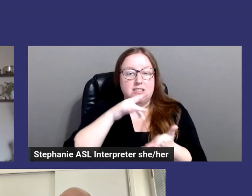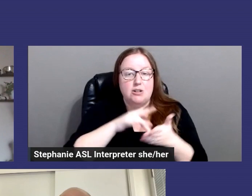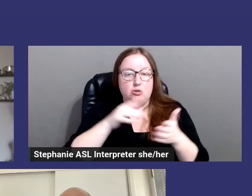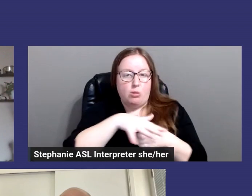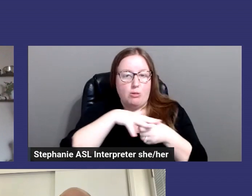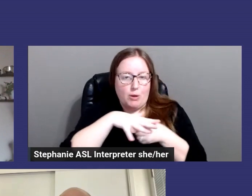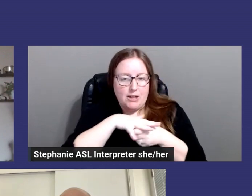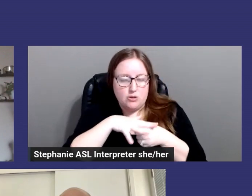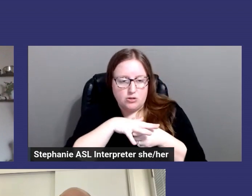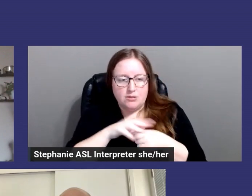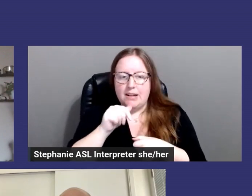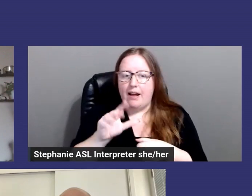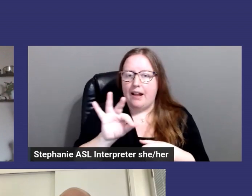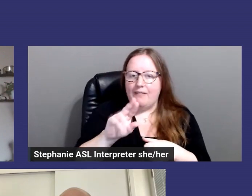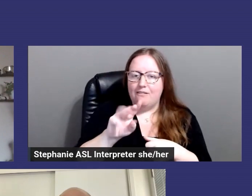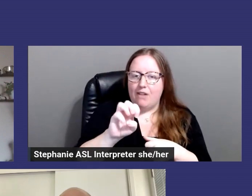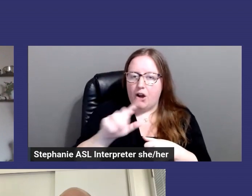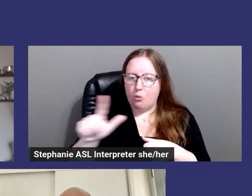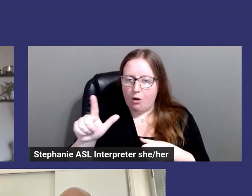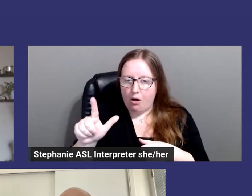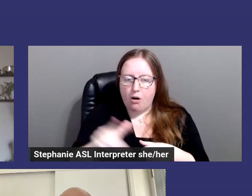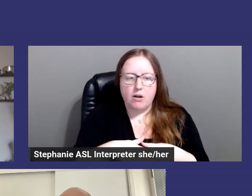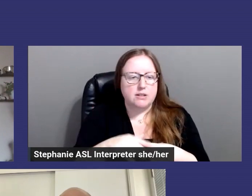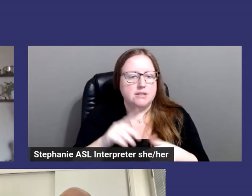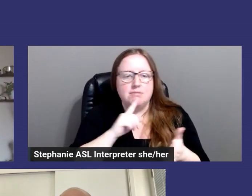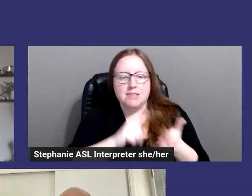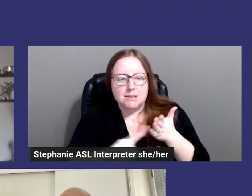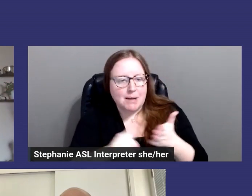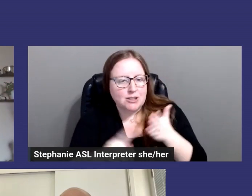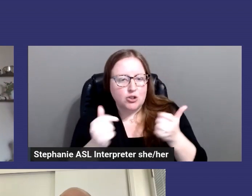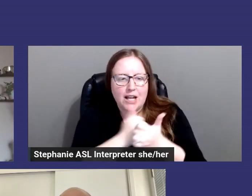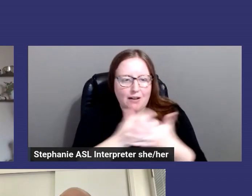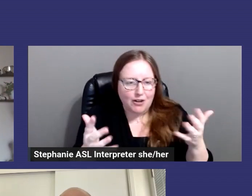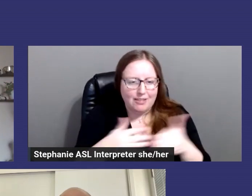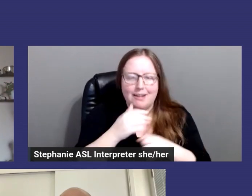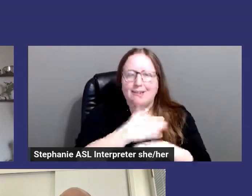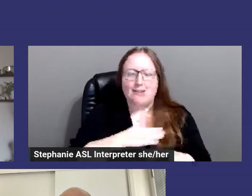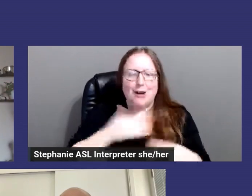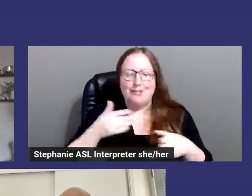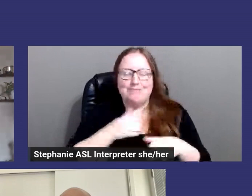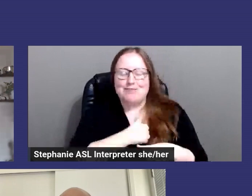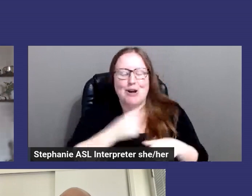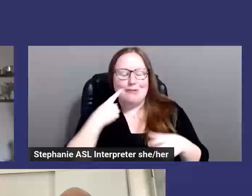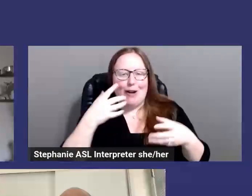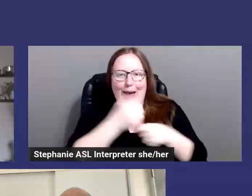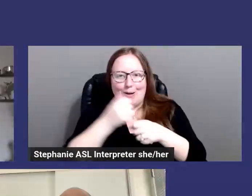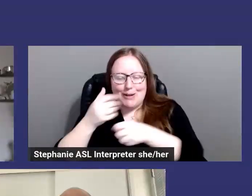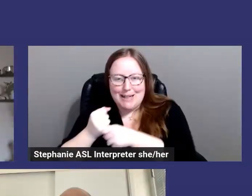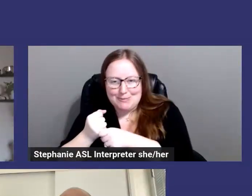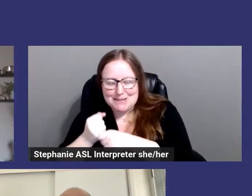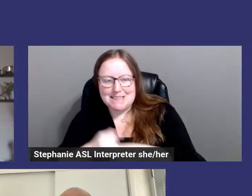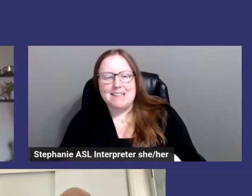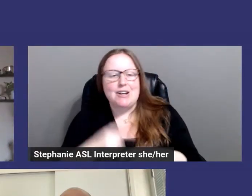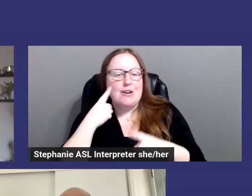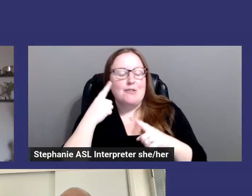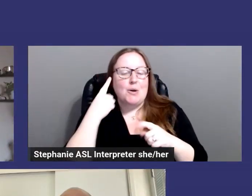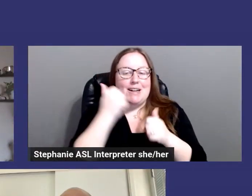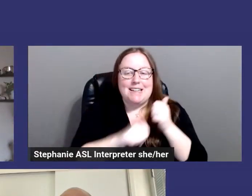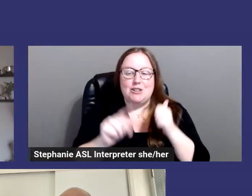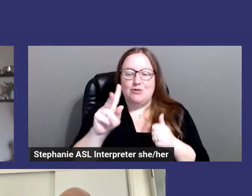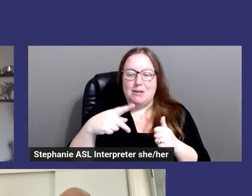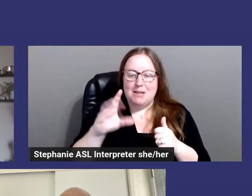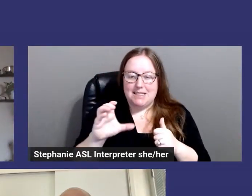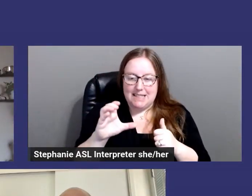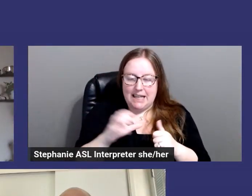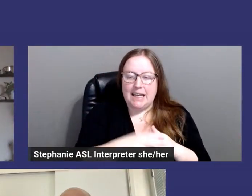having to have firewalls and DPI, deep packet inspection, sorry for all the acronyms, in every single VPC. And so this kind of allows you to have